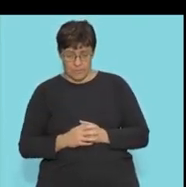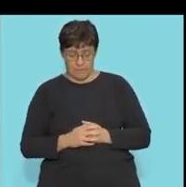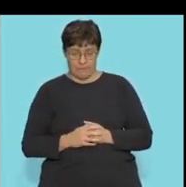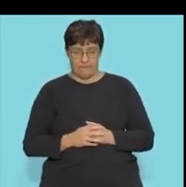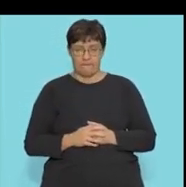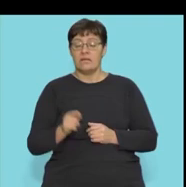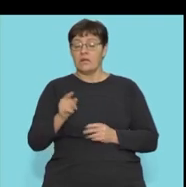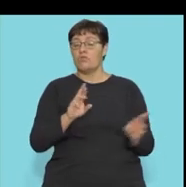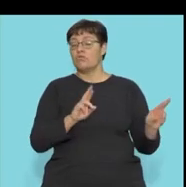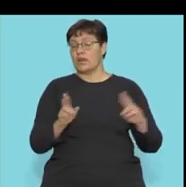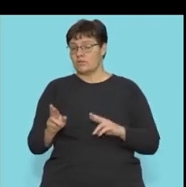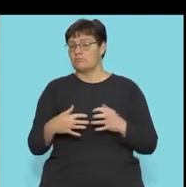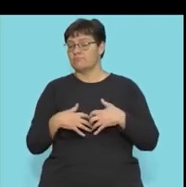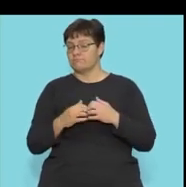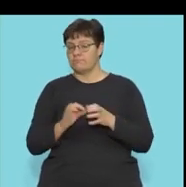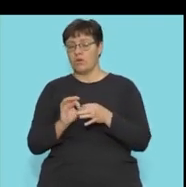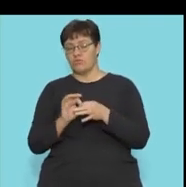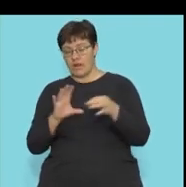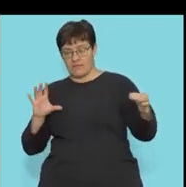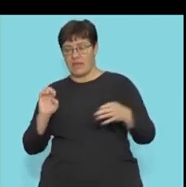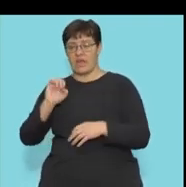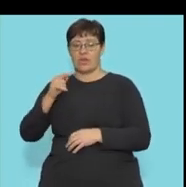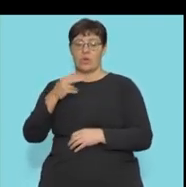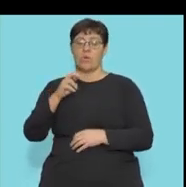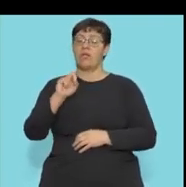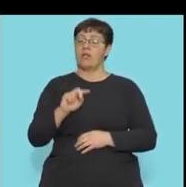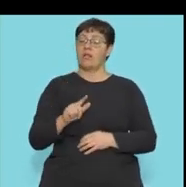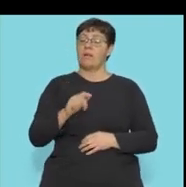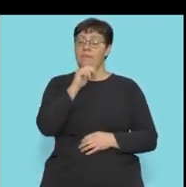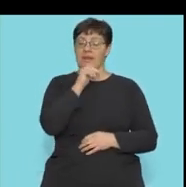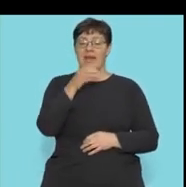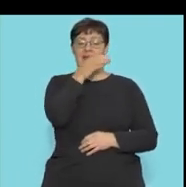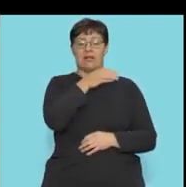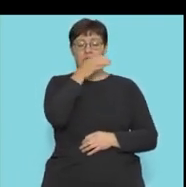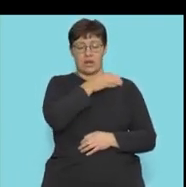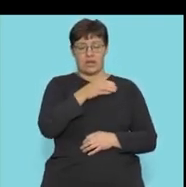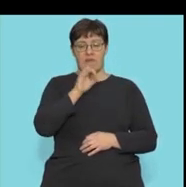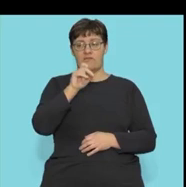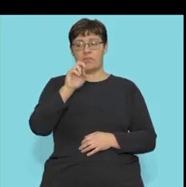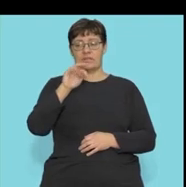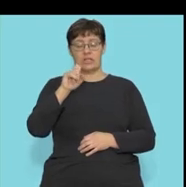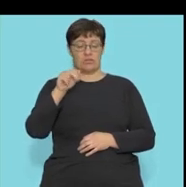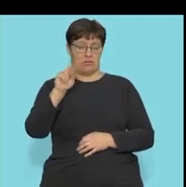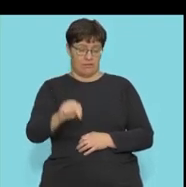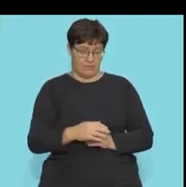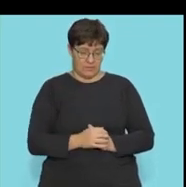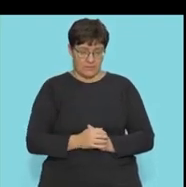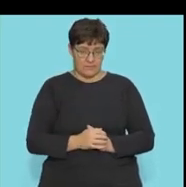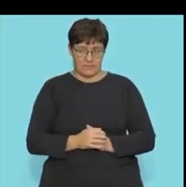see this reaction being the release of ethanol, being called alcoholic